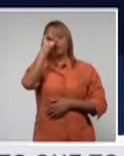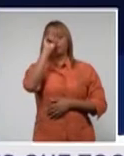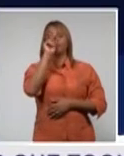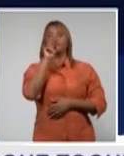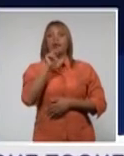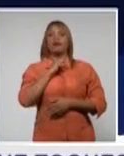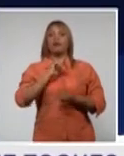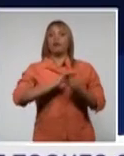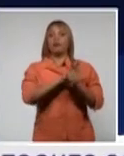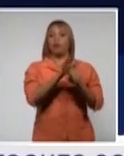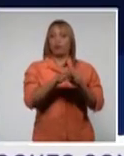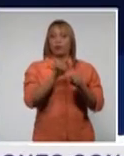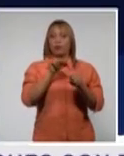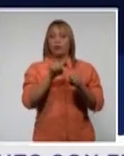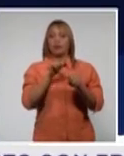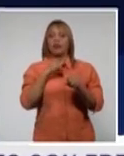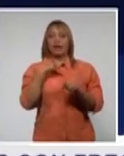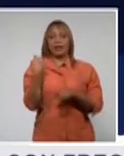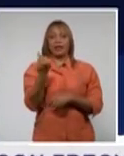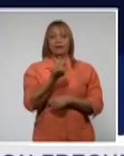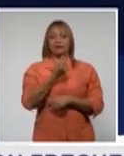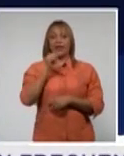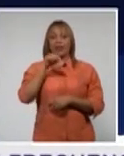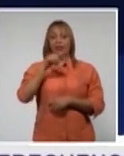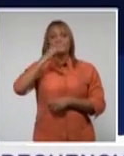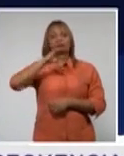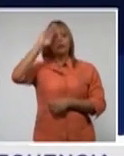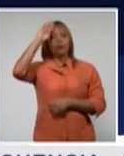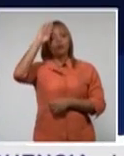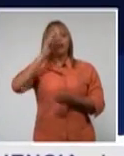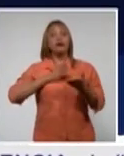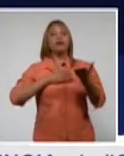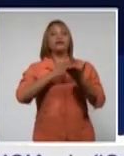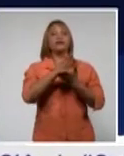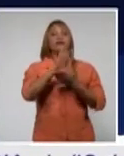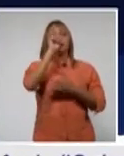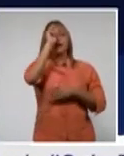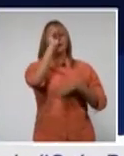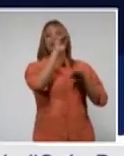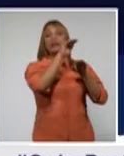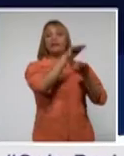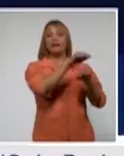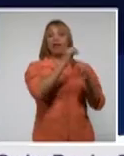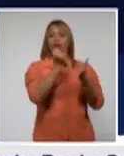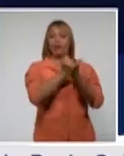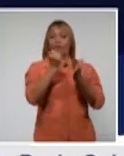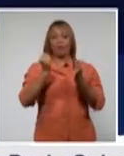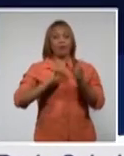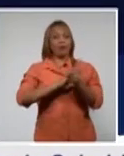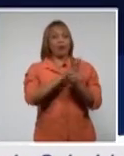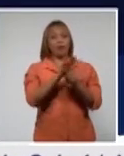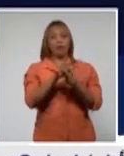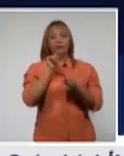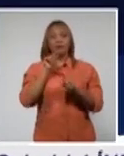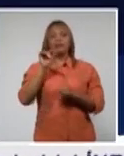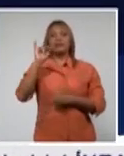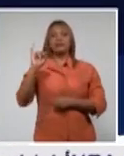3,316 people who have been diagnosed with the virus thus far in Cuba, 606,